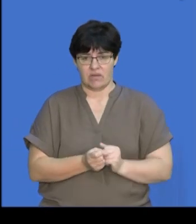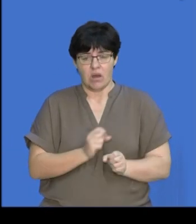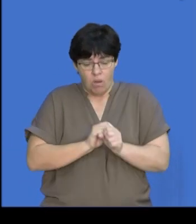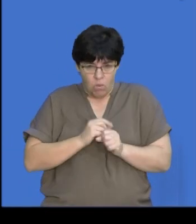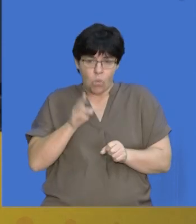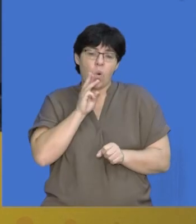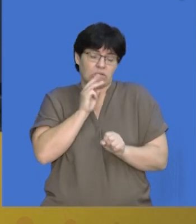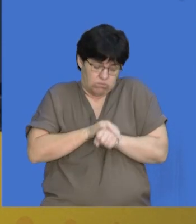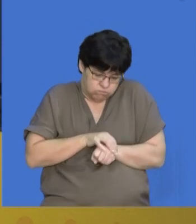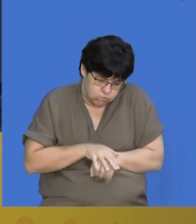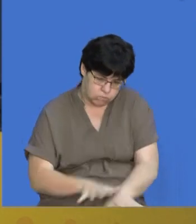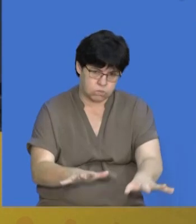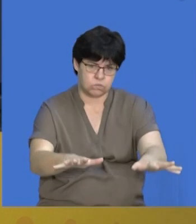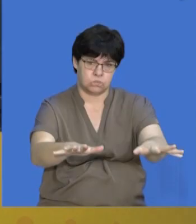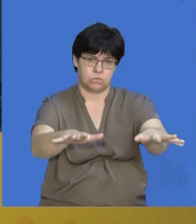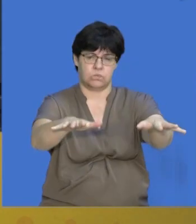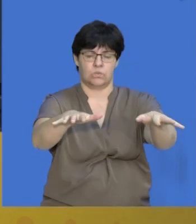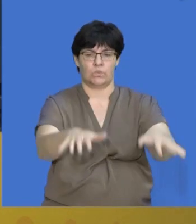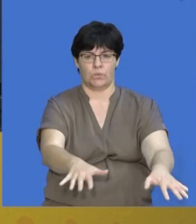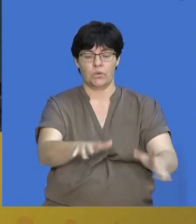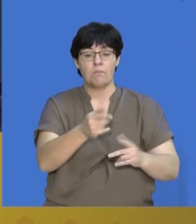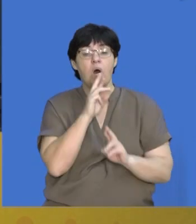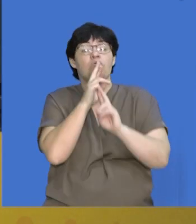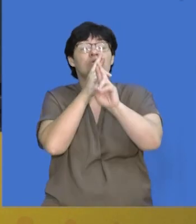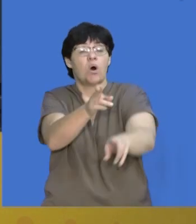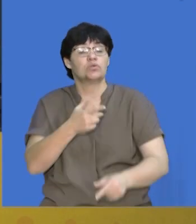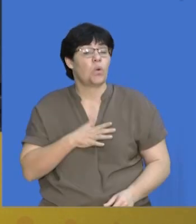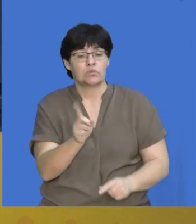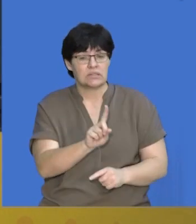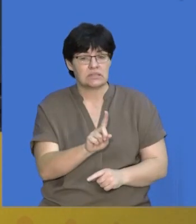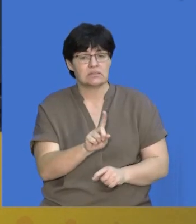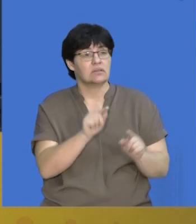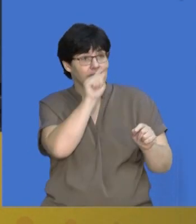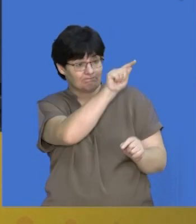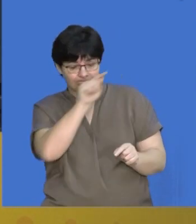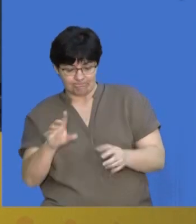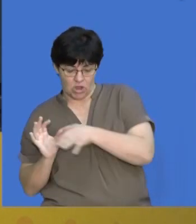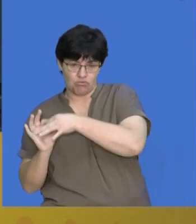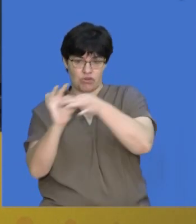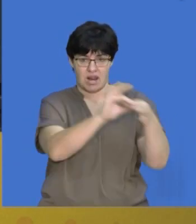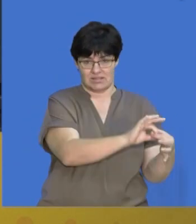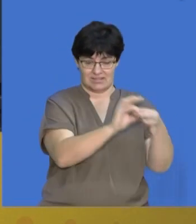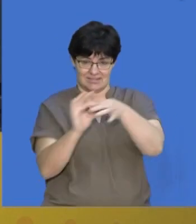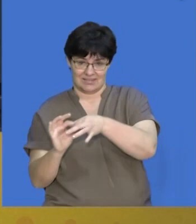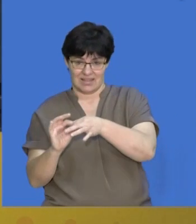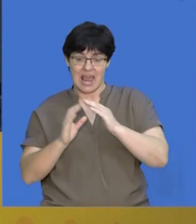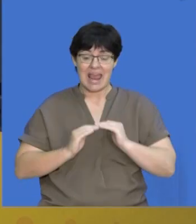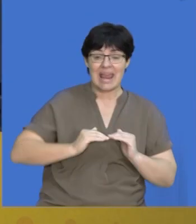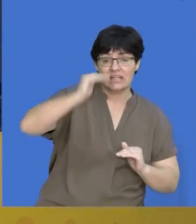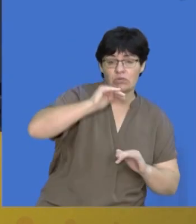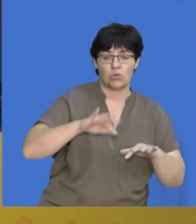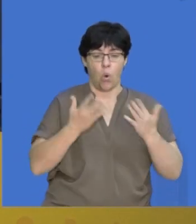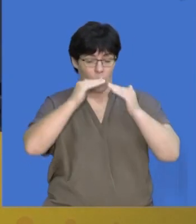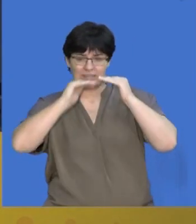coastal areas. What am I looking for in your responses? The relationships. How is it increasing or